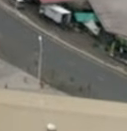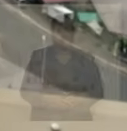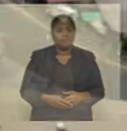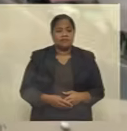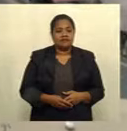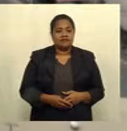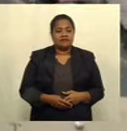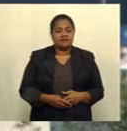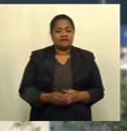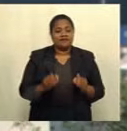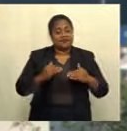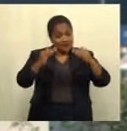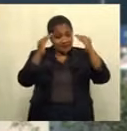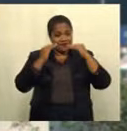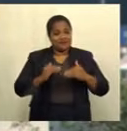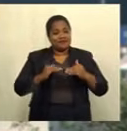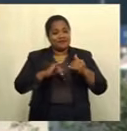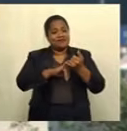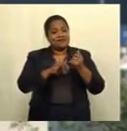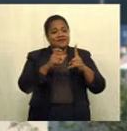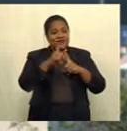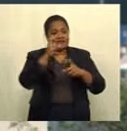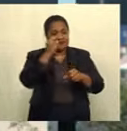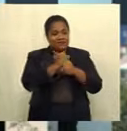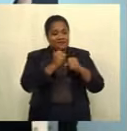Up ahead, SDG goals affected.